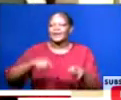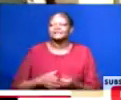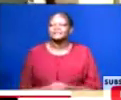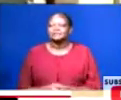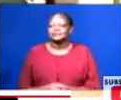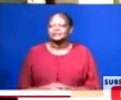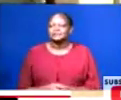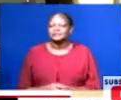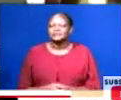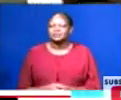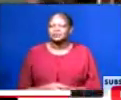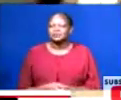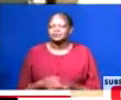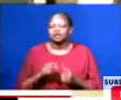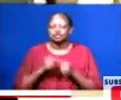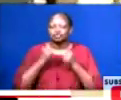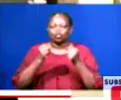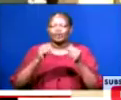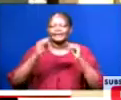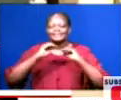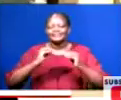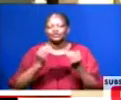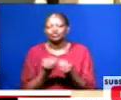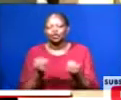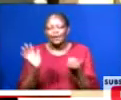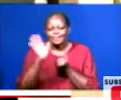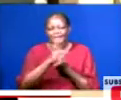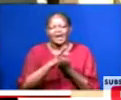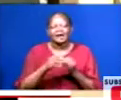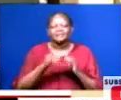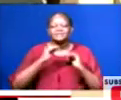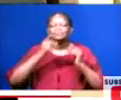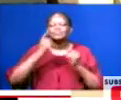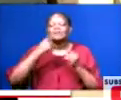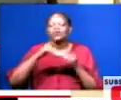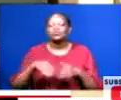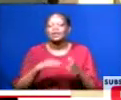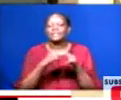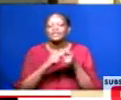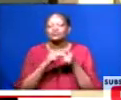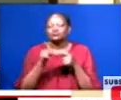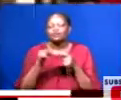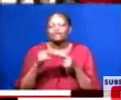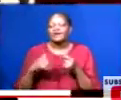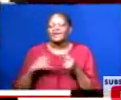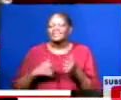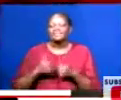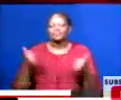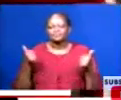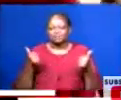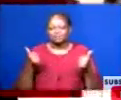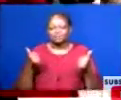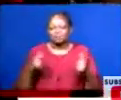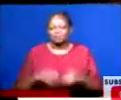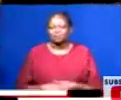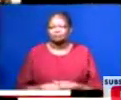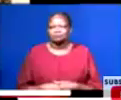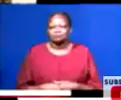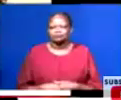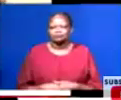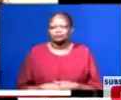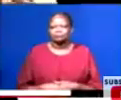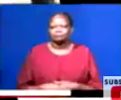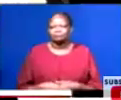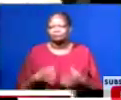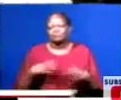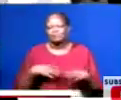watoto wako uwaonyeshe njia ambayo inatakikana na pia wewe usimame in the right way. Those we spoke to appear